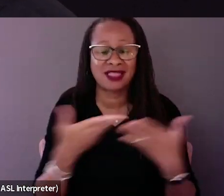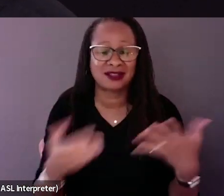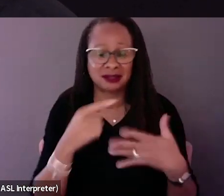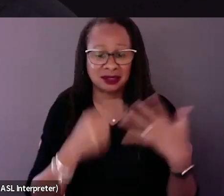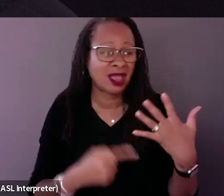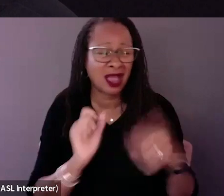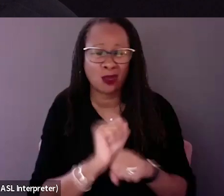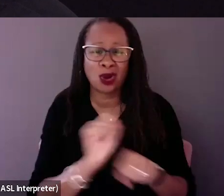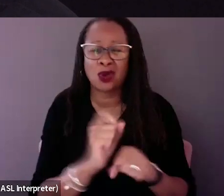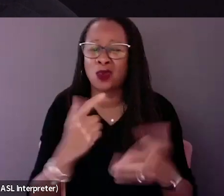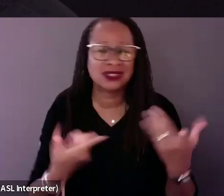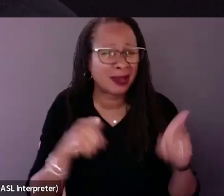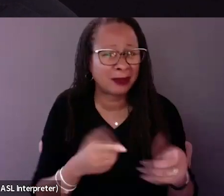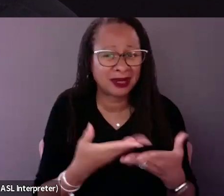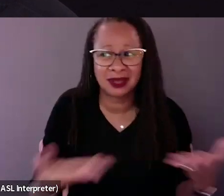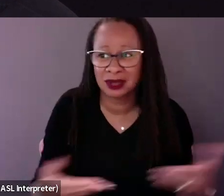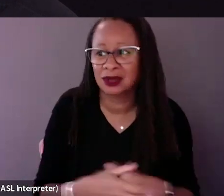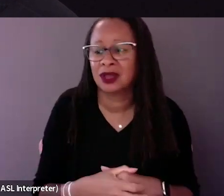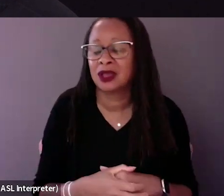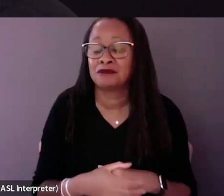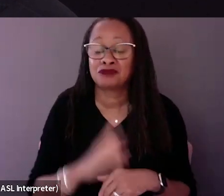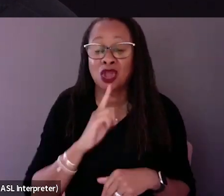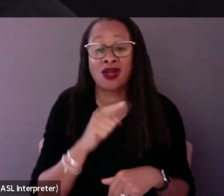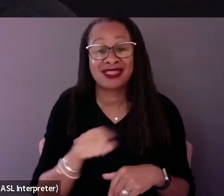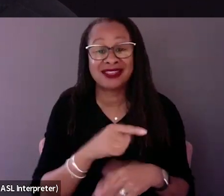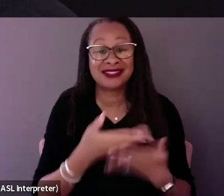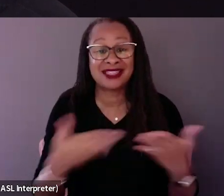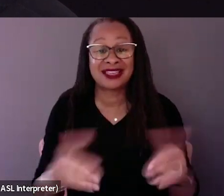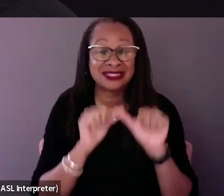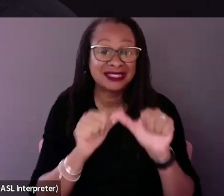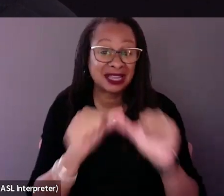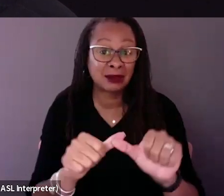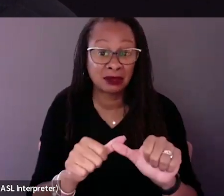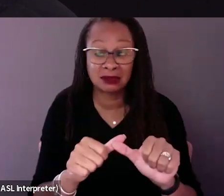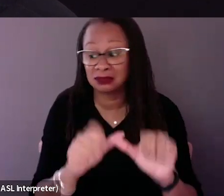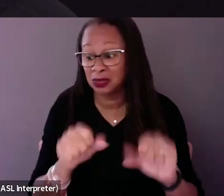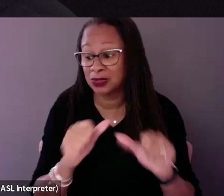work? And are these things really sustainable?